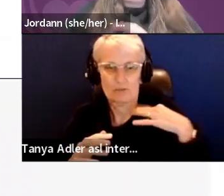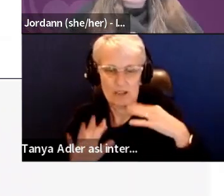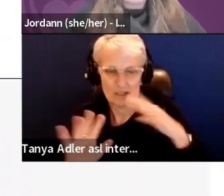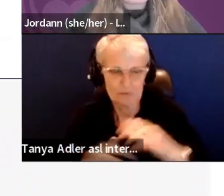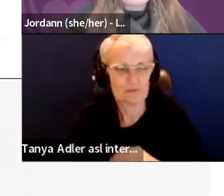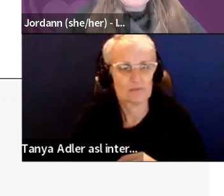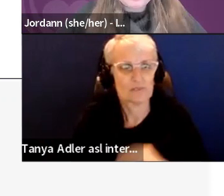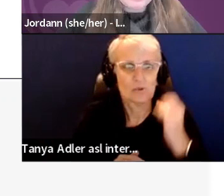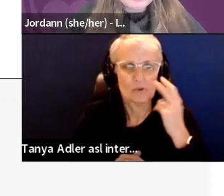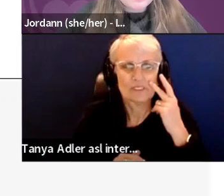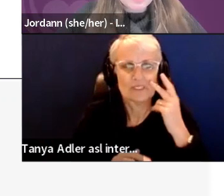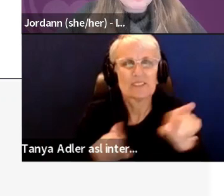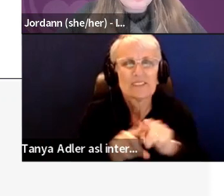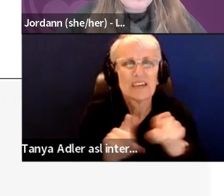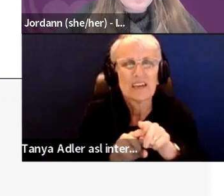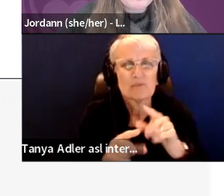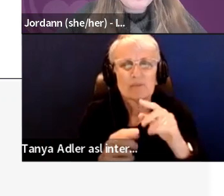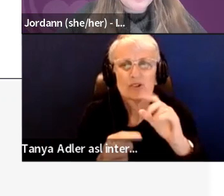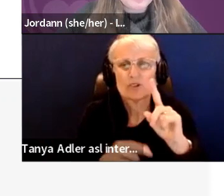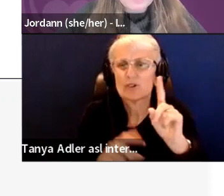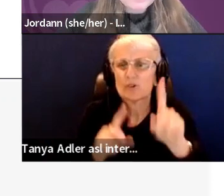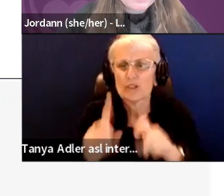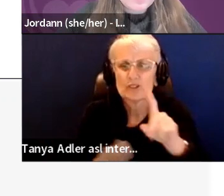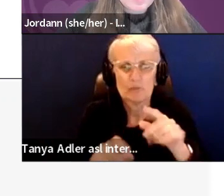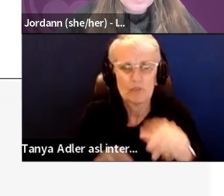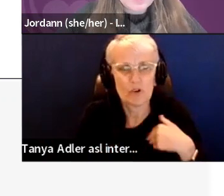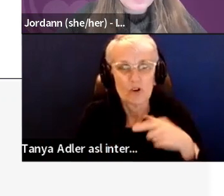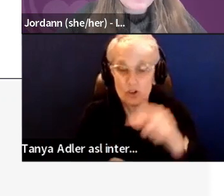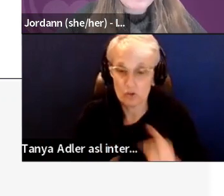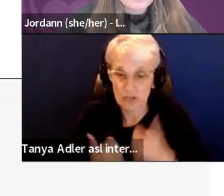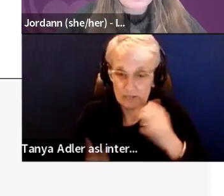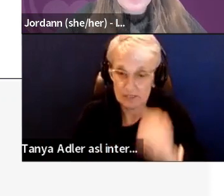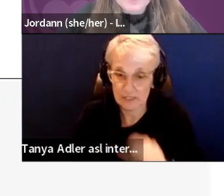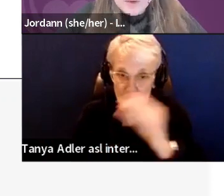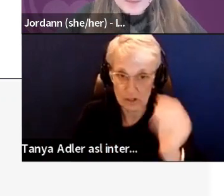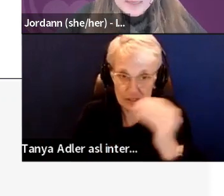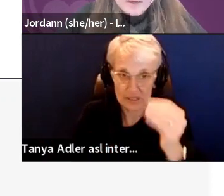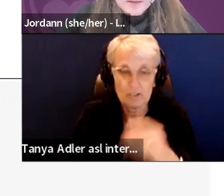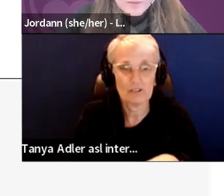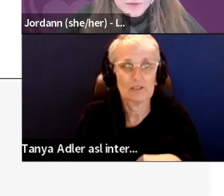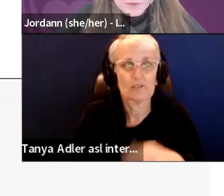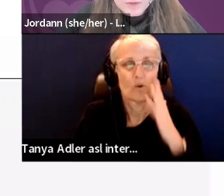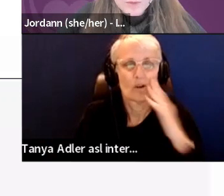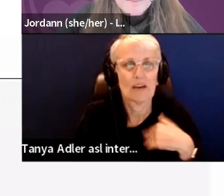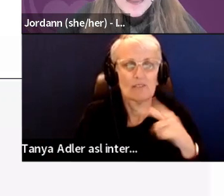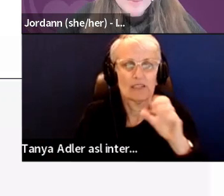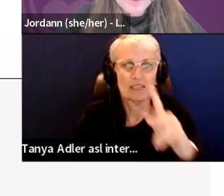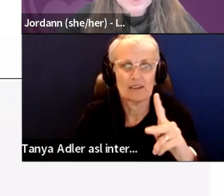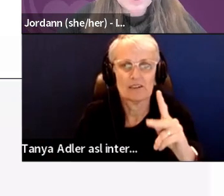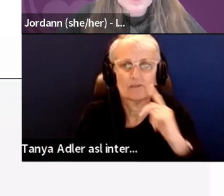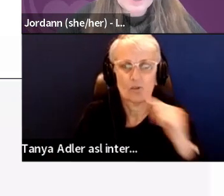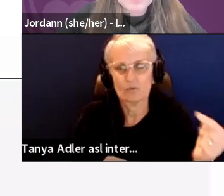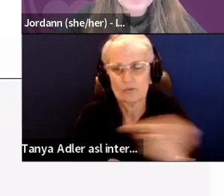you'll see the same eligibility questions that we talked about before. Are you based in Southern Ontario? It'll have a direct link for you to a